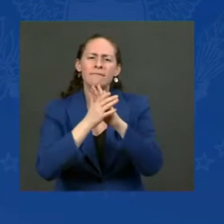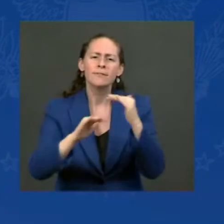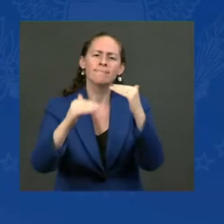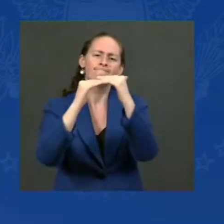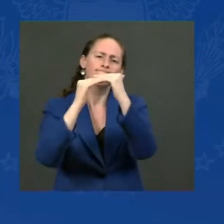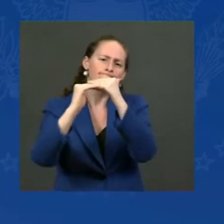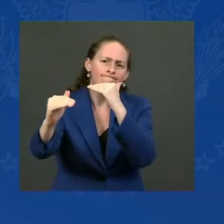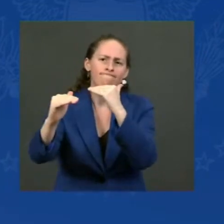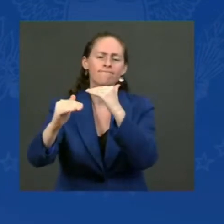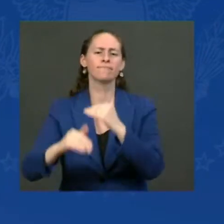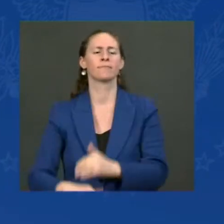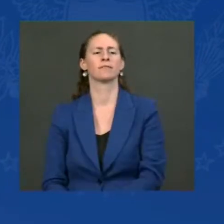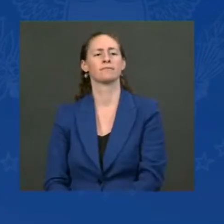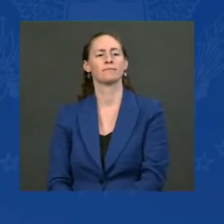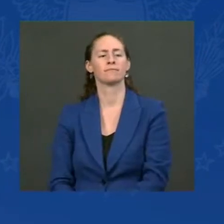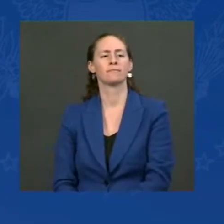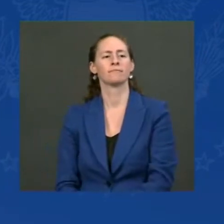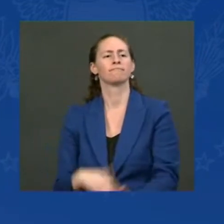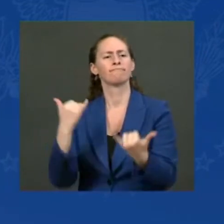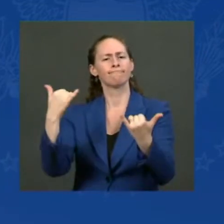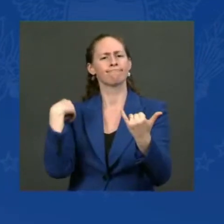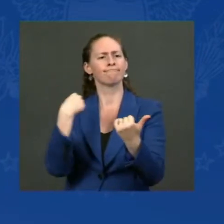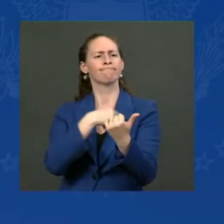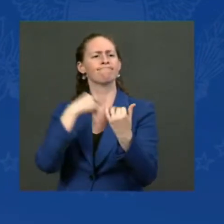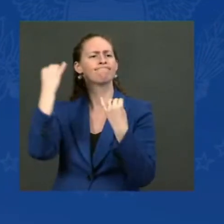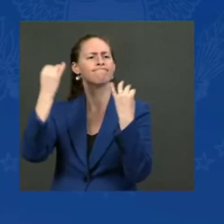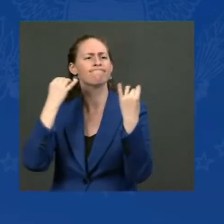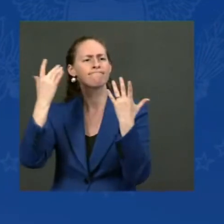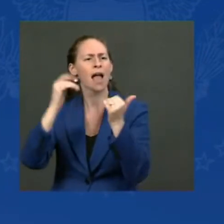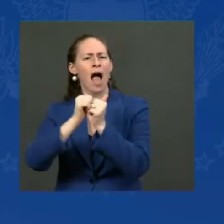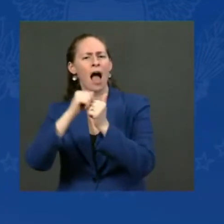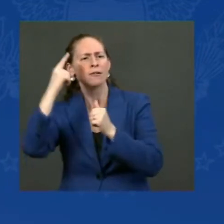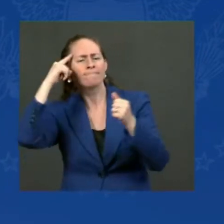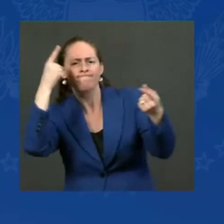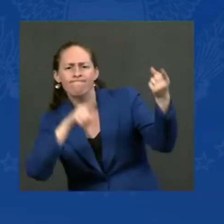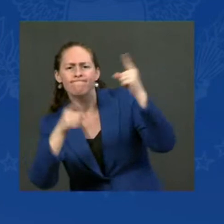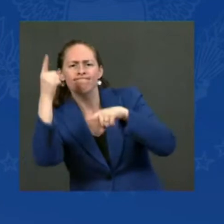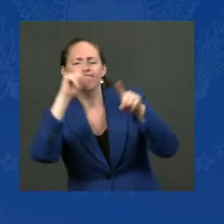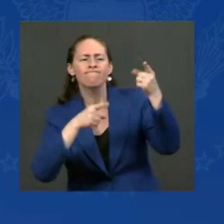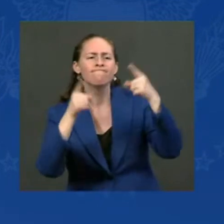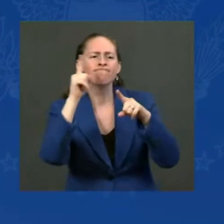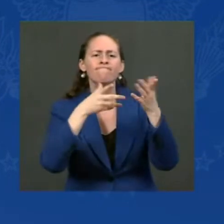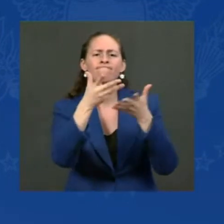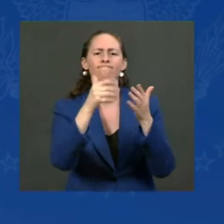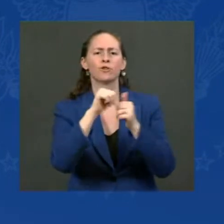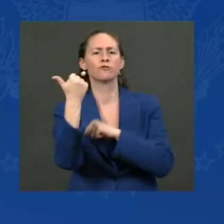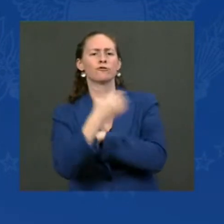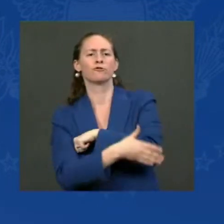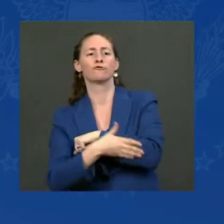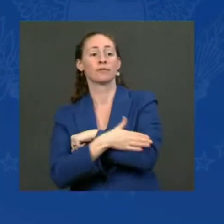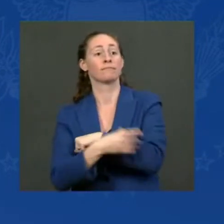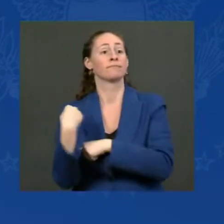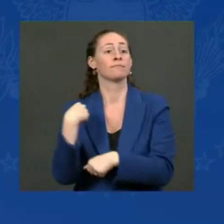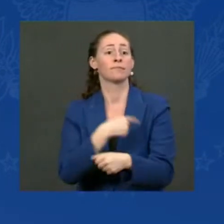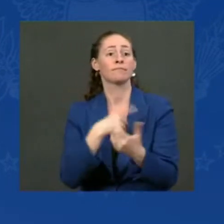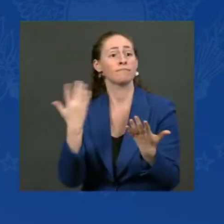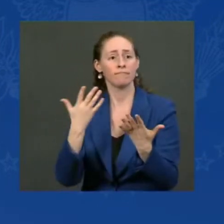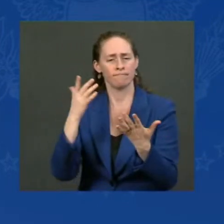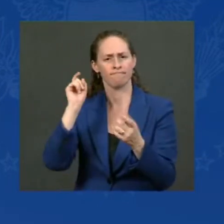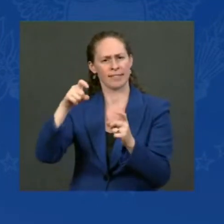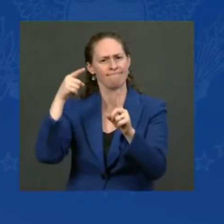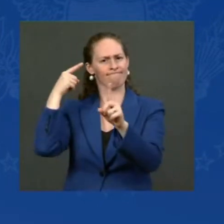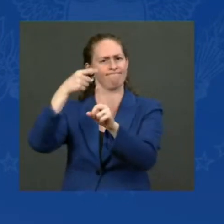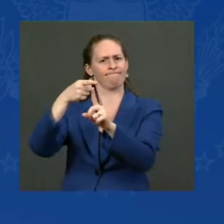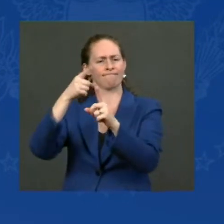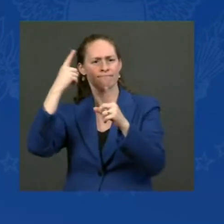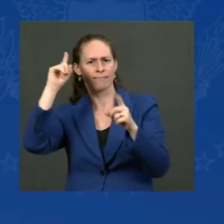As we pursue diplomacy across the board, the United States will champion the democratic values that go to the very